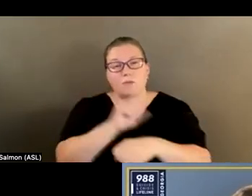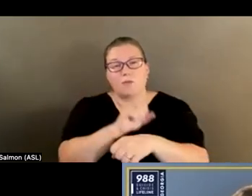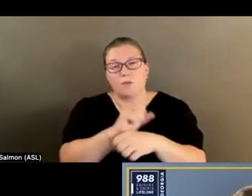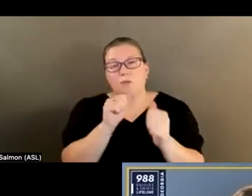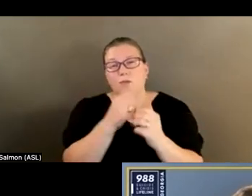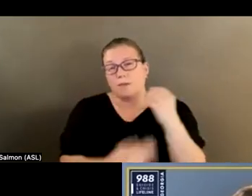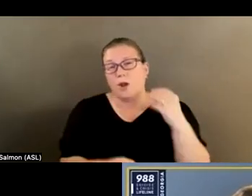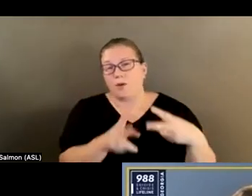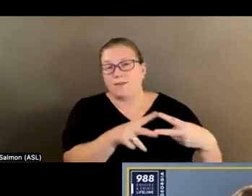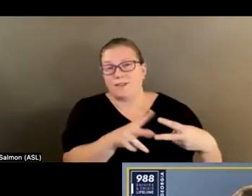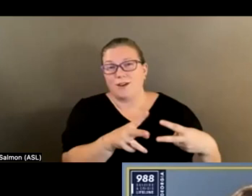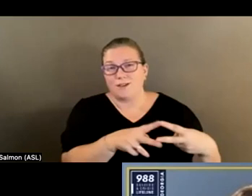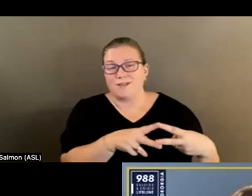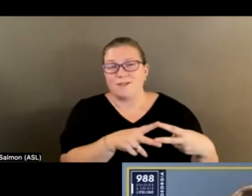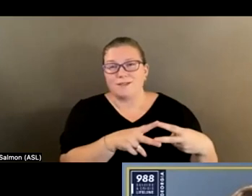this very